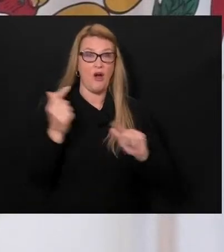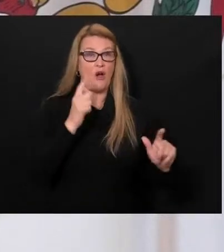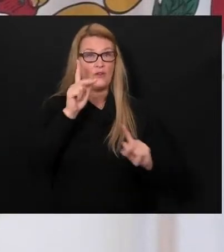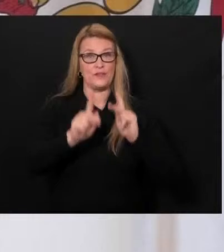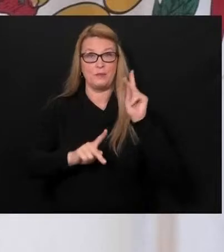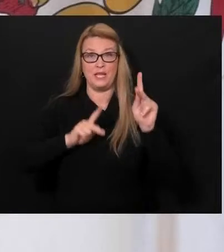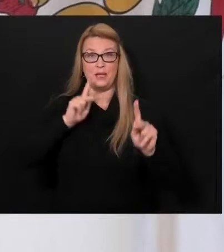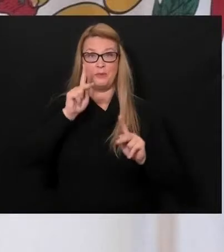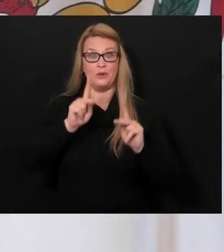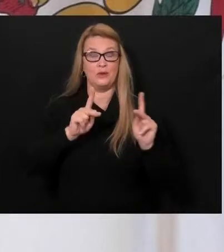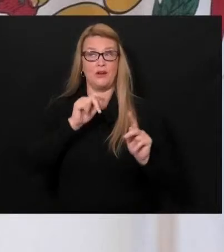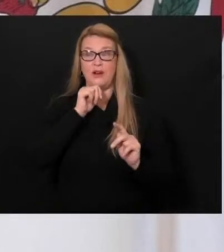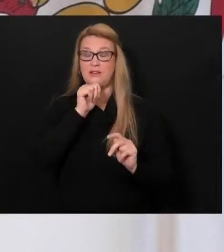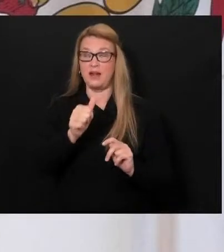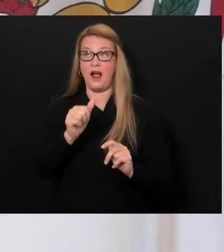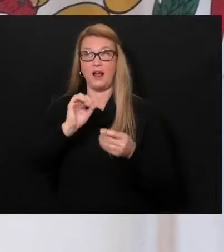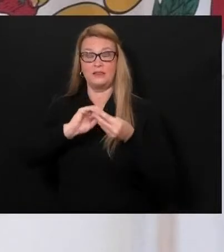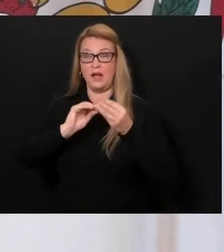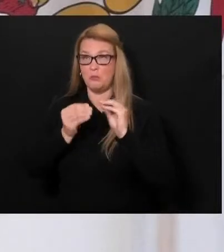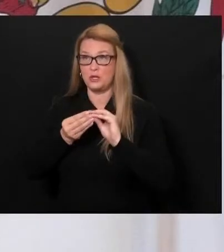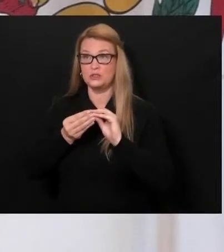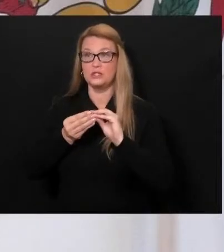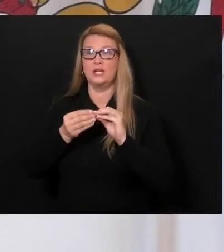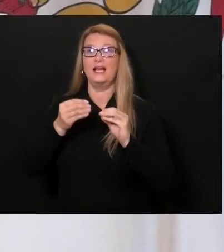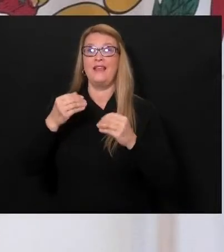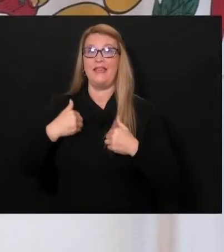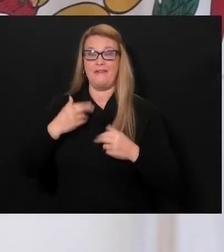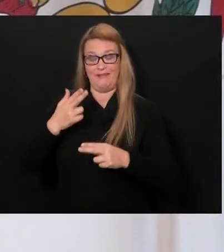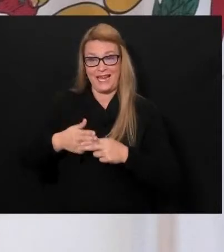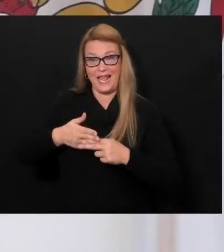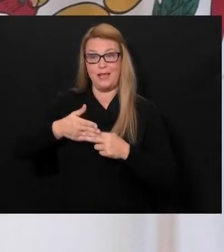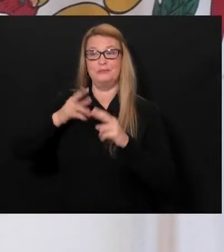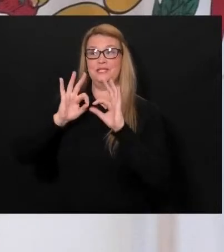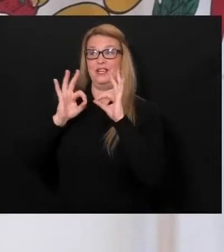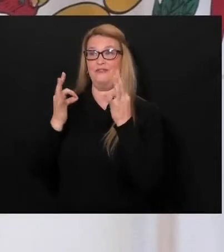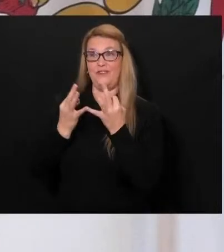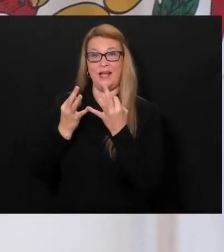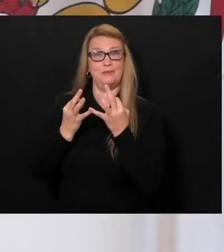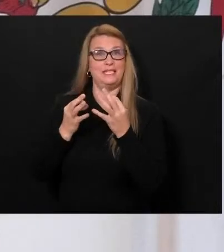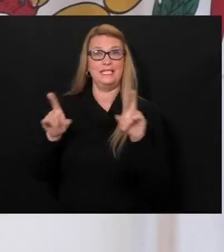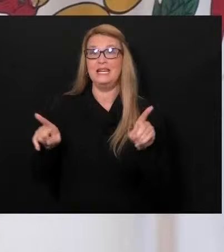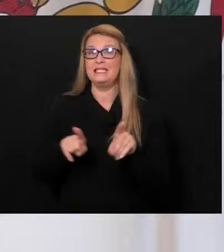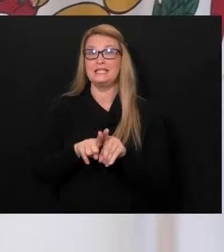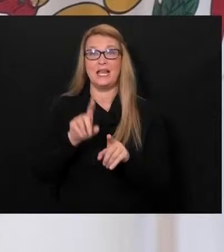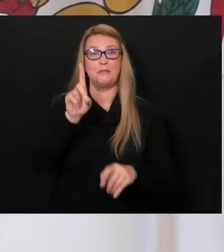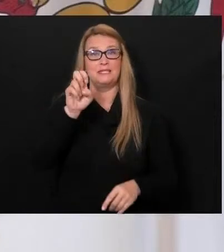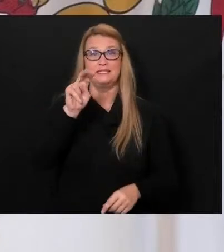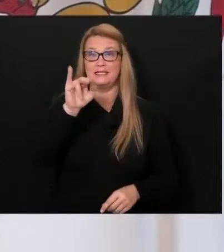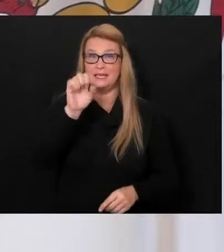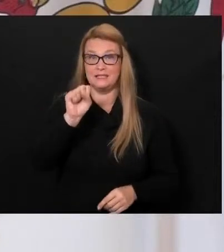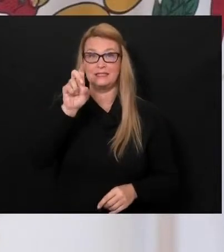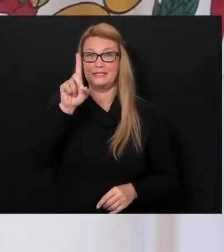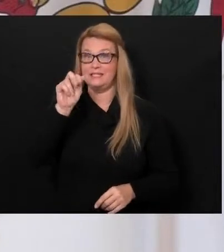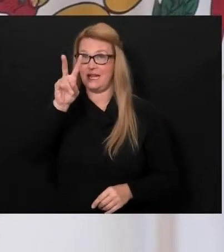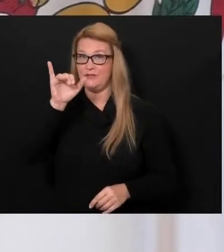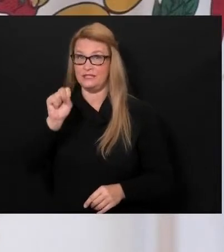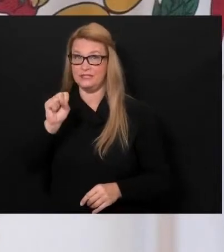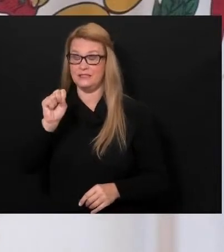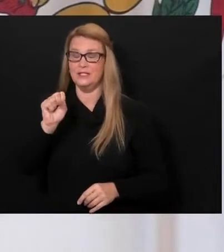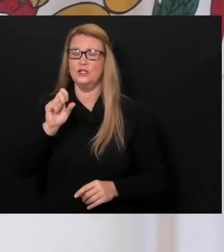are not statistics, they're names, and they have families just like Dennis Davis and loved ones. And so